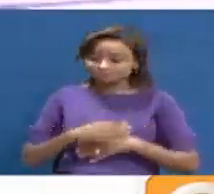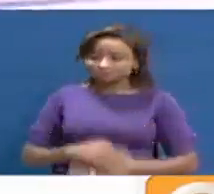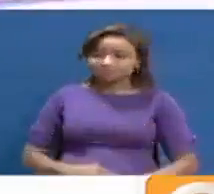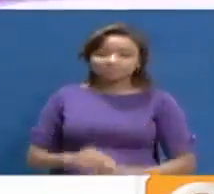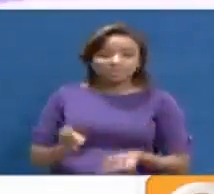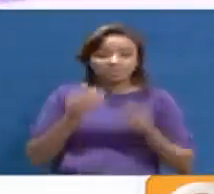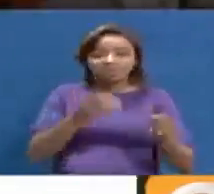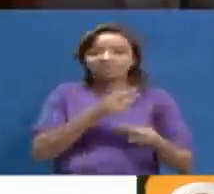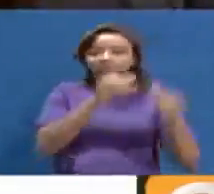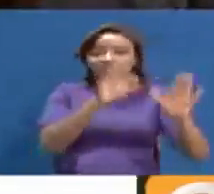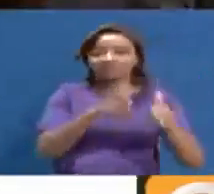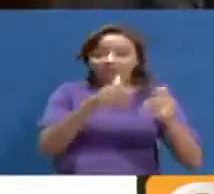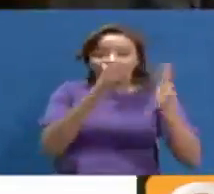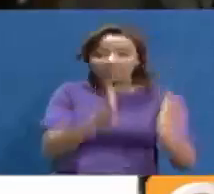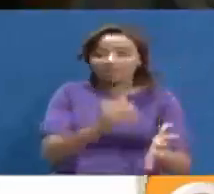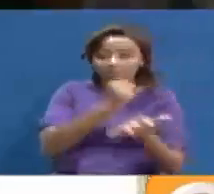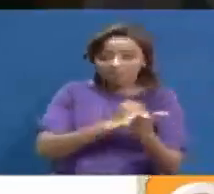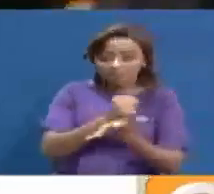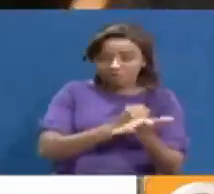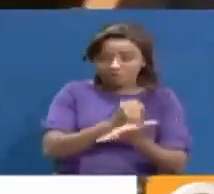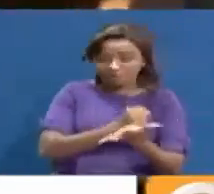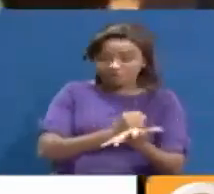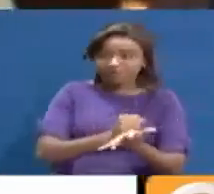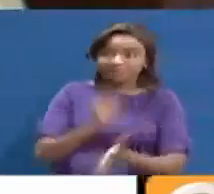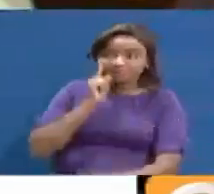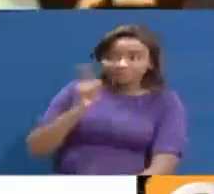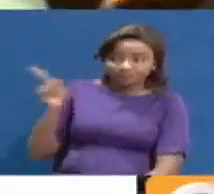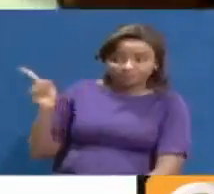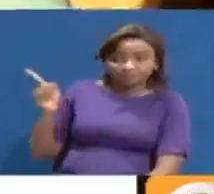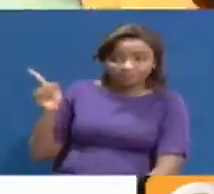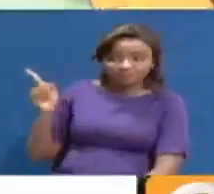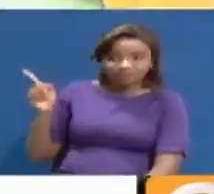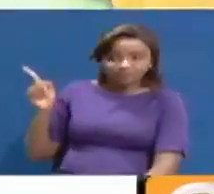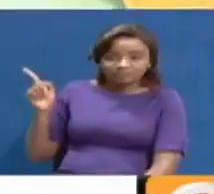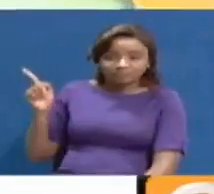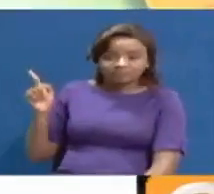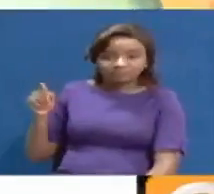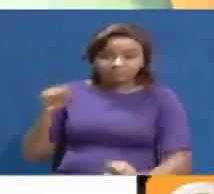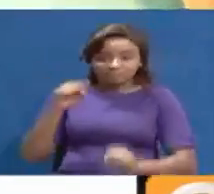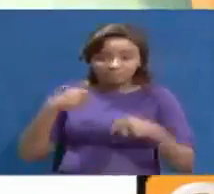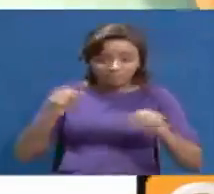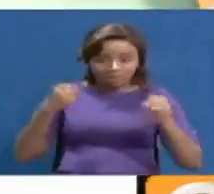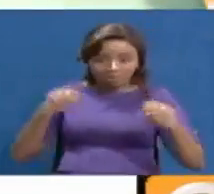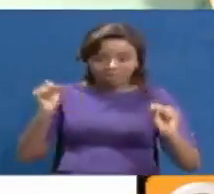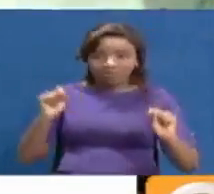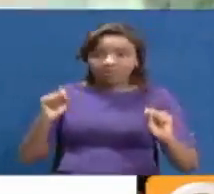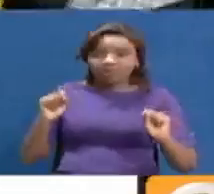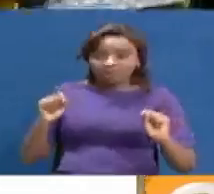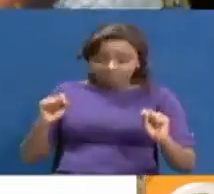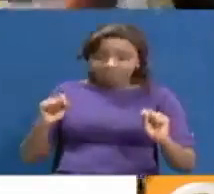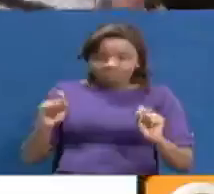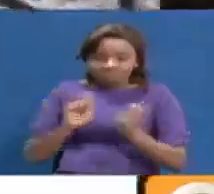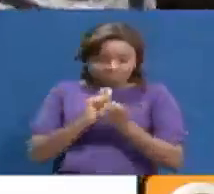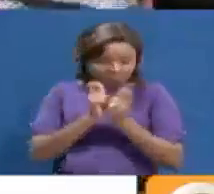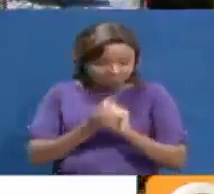coffee farmer has been waiting for. A motorbike-driven mobile coffee pulper. A technology that seeks to recruit